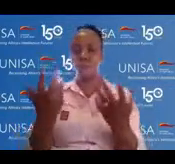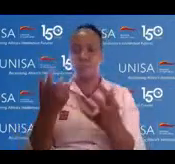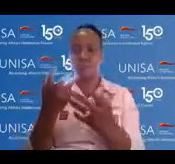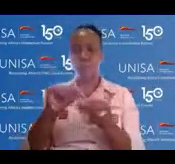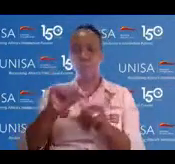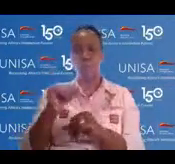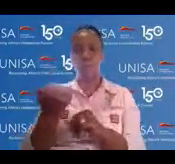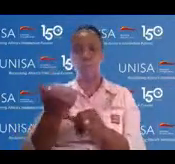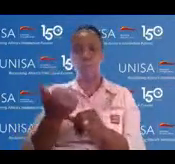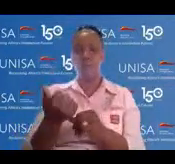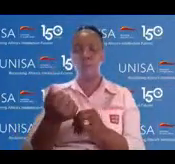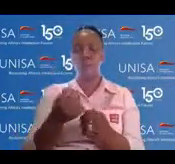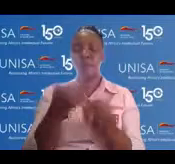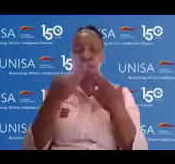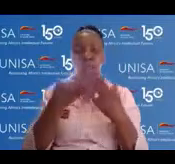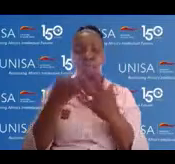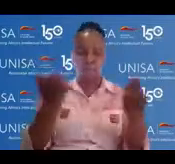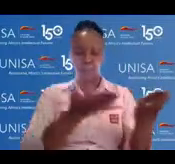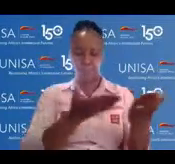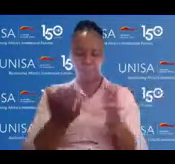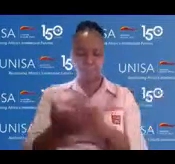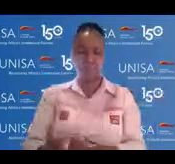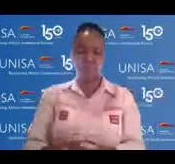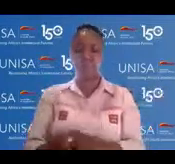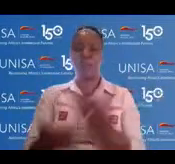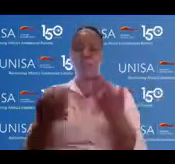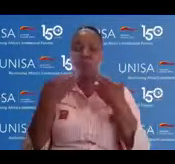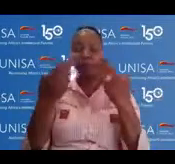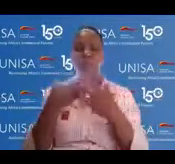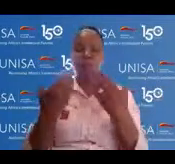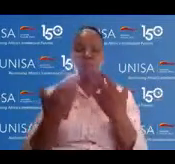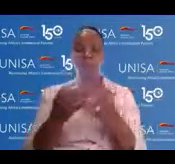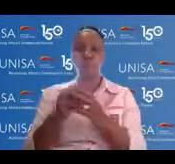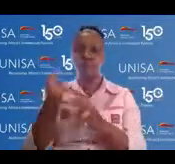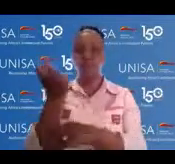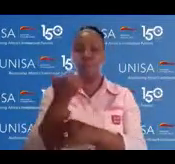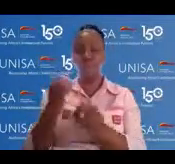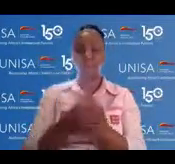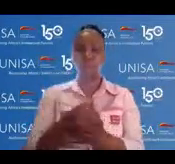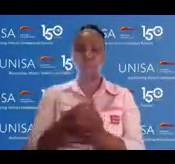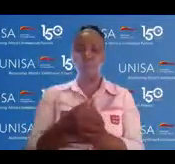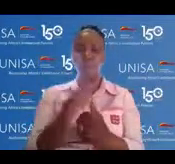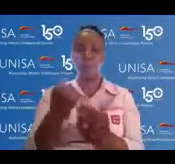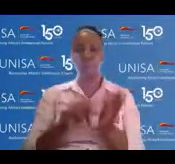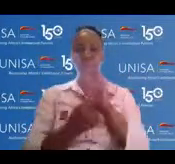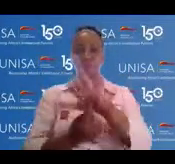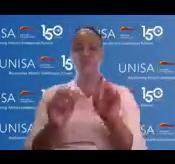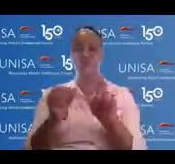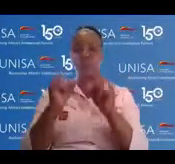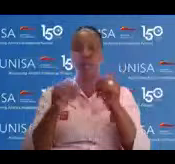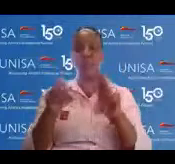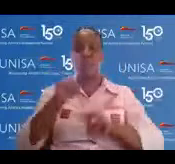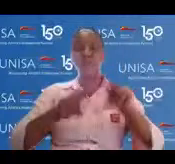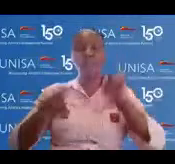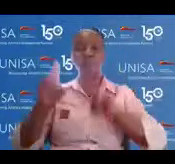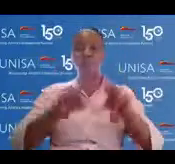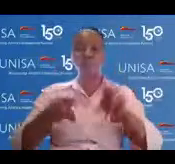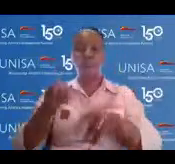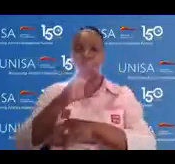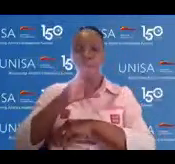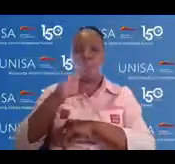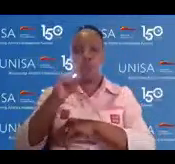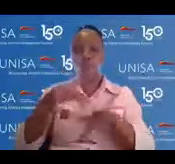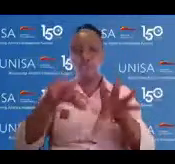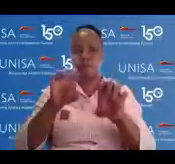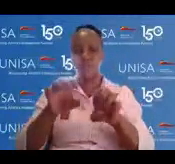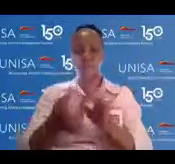Richard. Thank you, colleagues. So I'm just going to show you quickly the Invigilator mock exam. Please